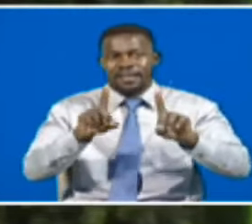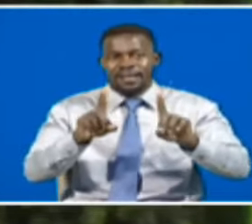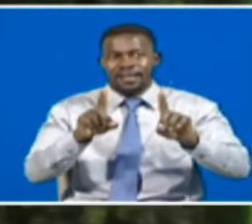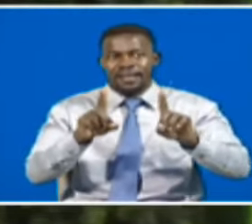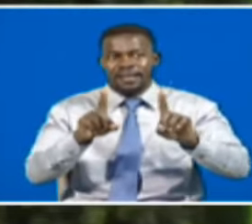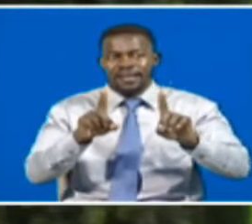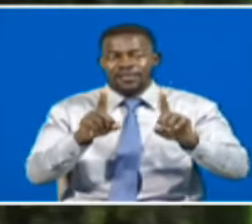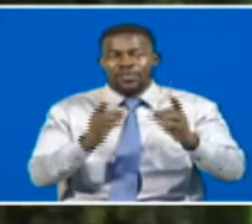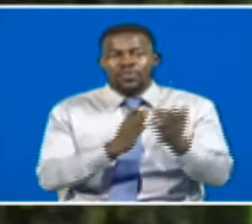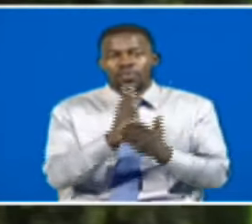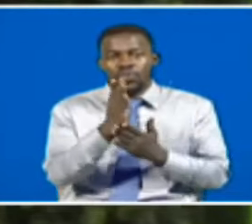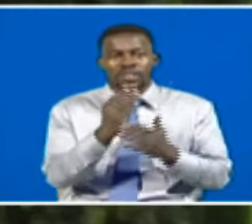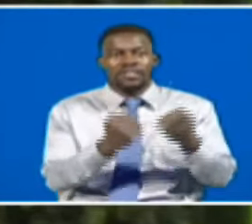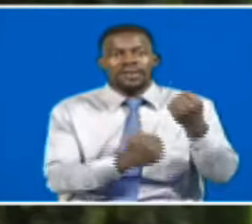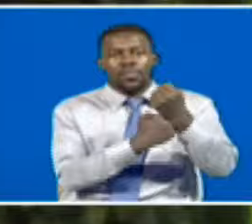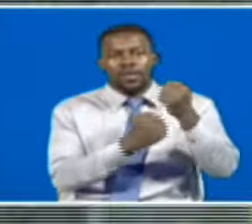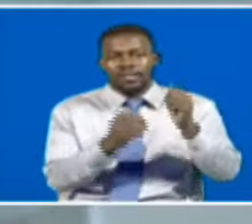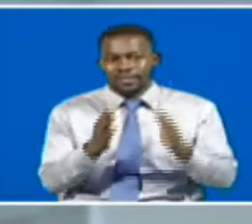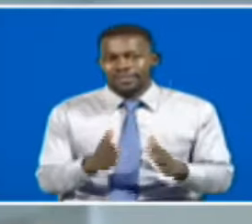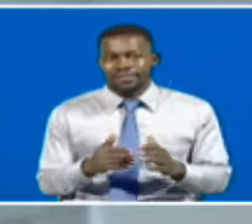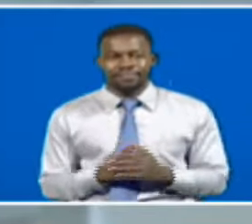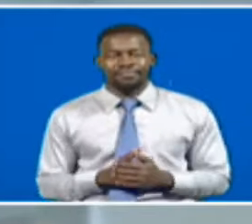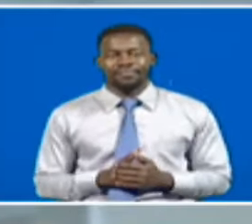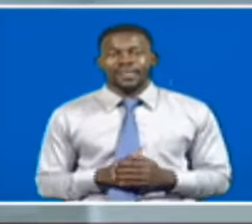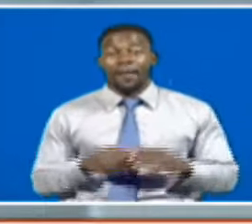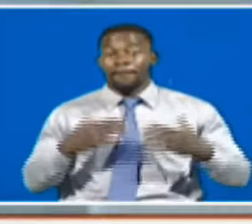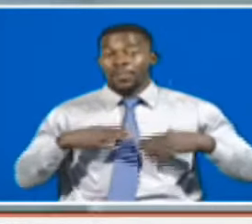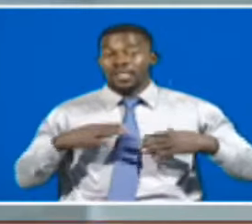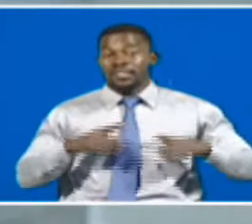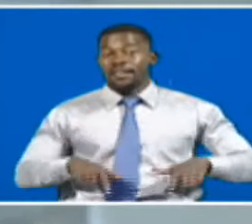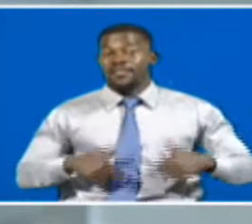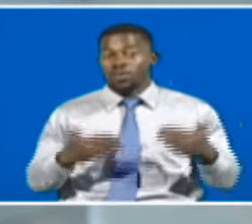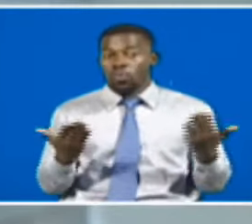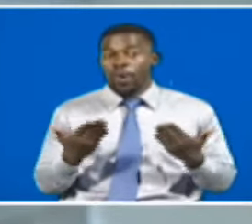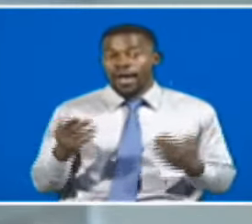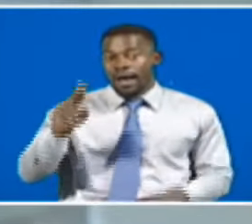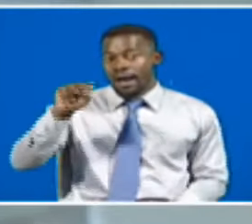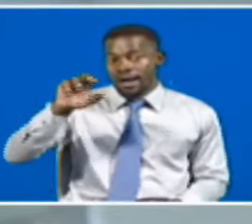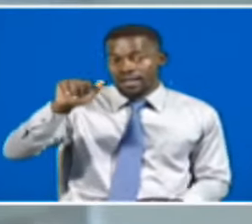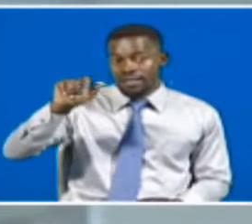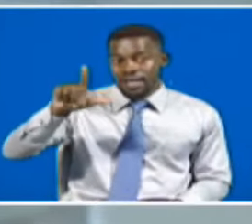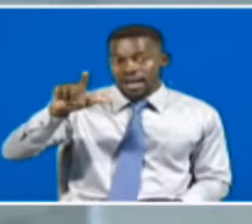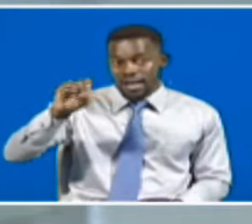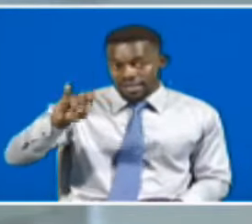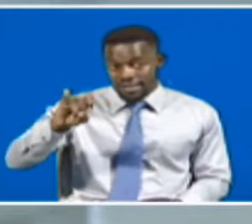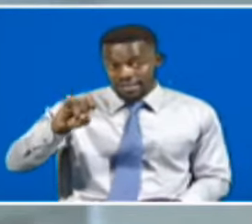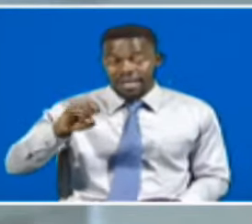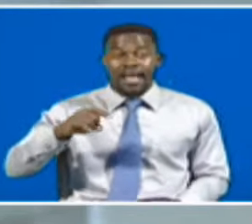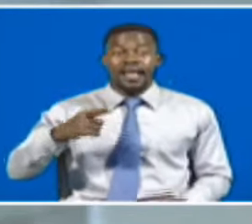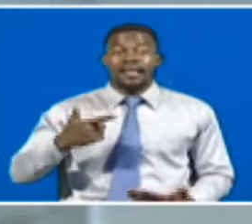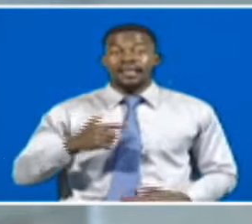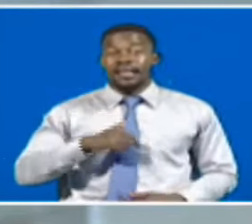our stakeholders. Residents of Nyari area in Ganze constituency, Kilifi County, have finally